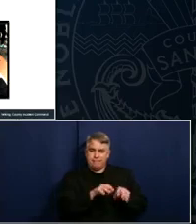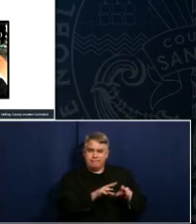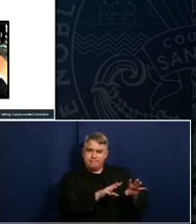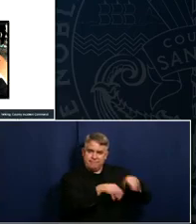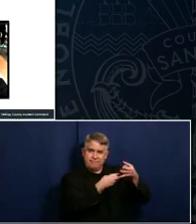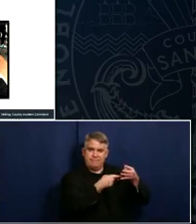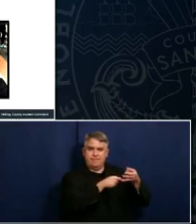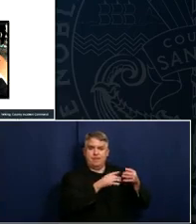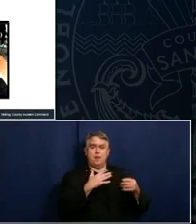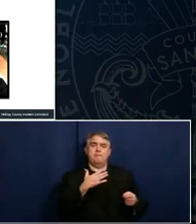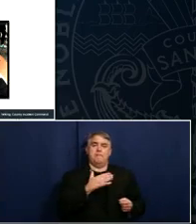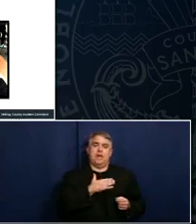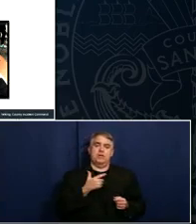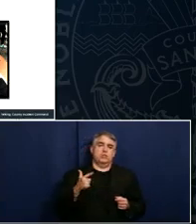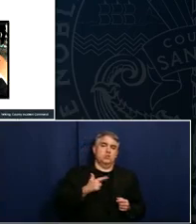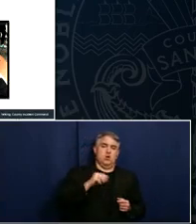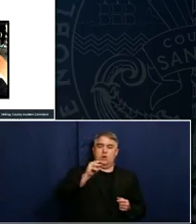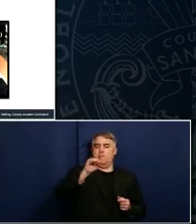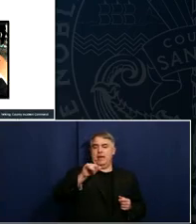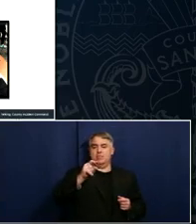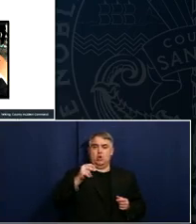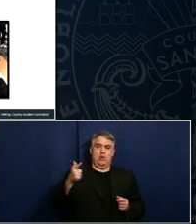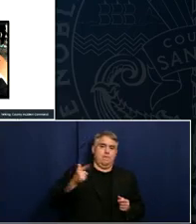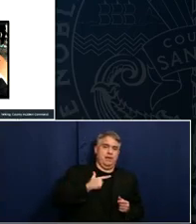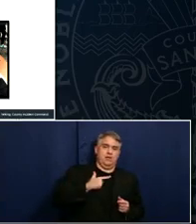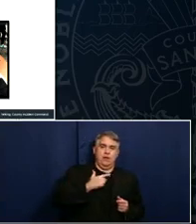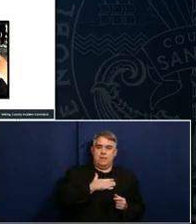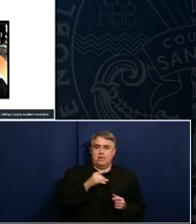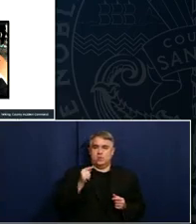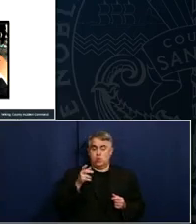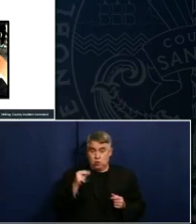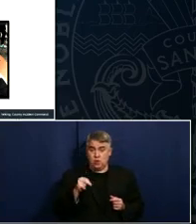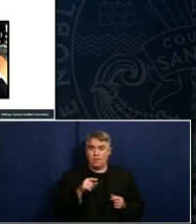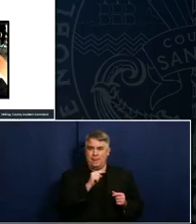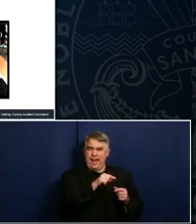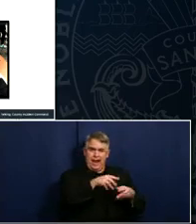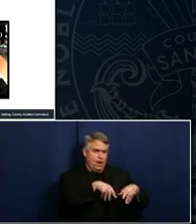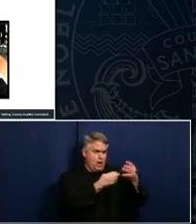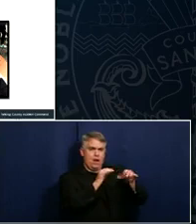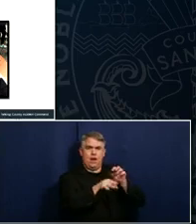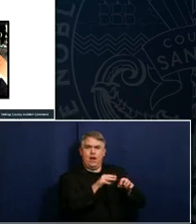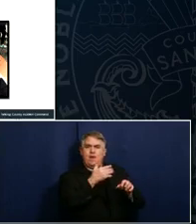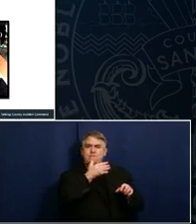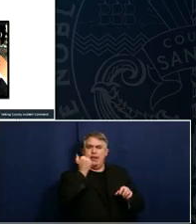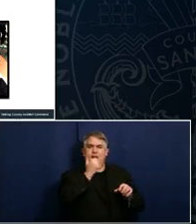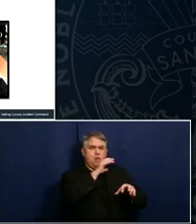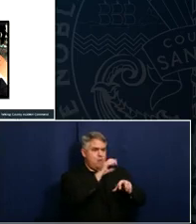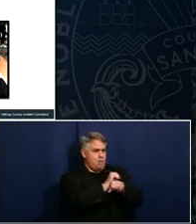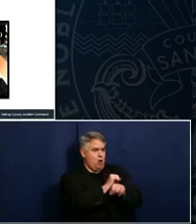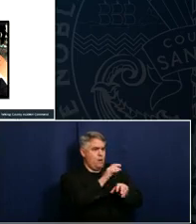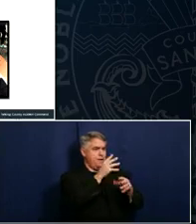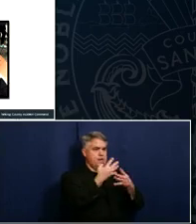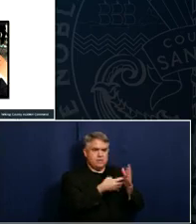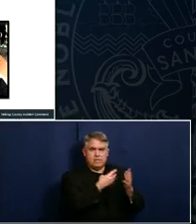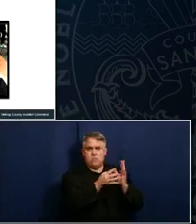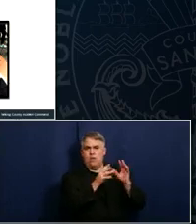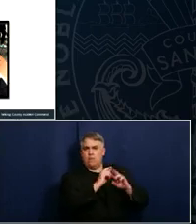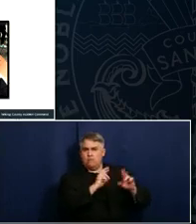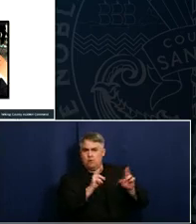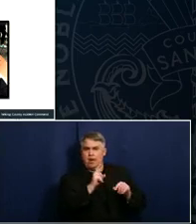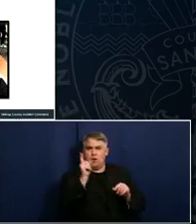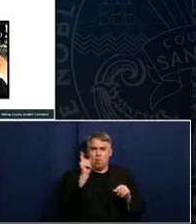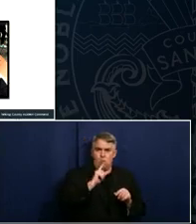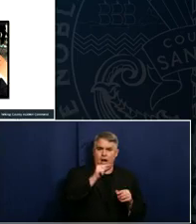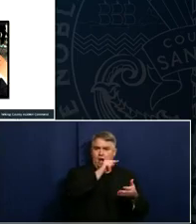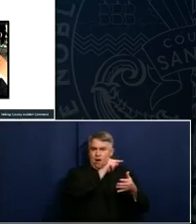there's some frustrations with making appointments, streamlining that, making it easier for folks. And we were one of the first 2 counties, us and LA, to be